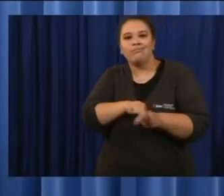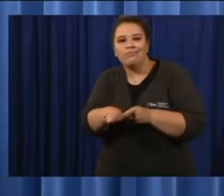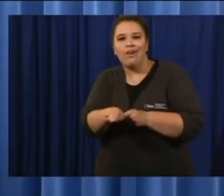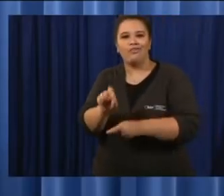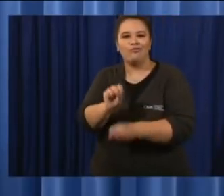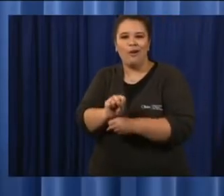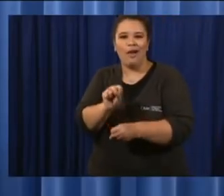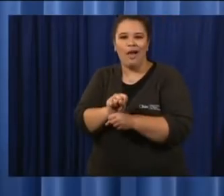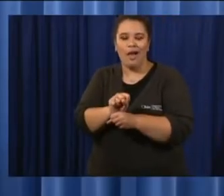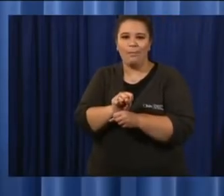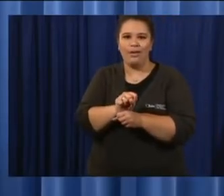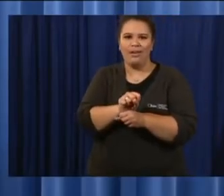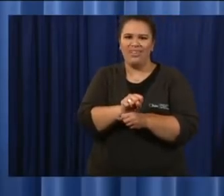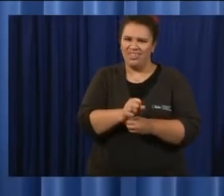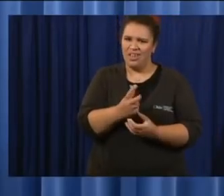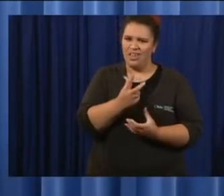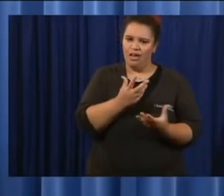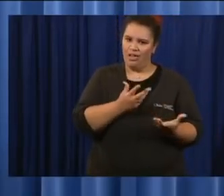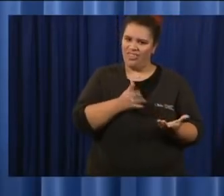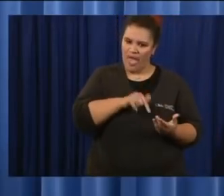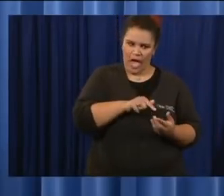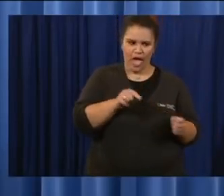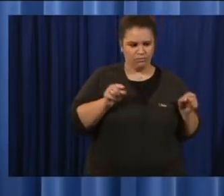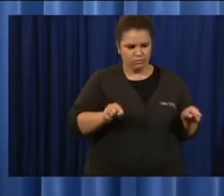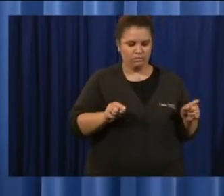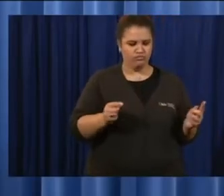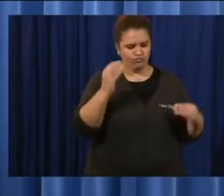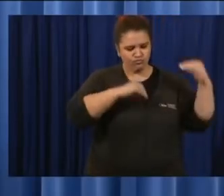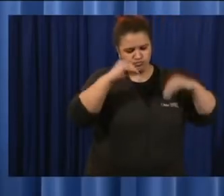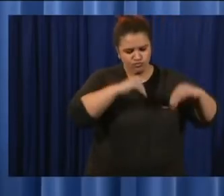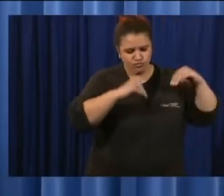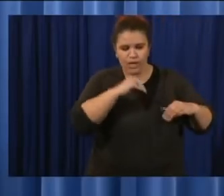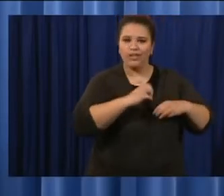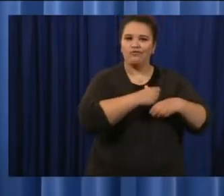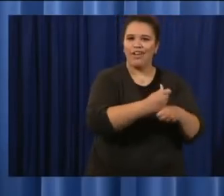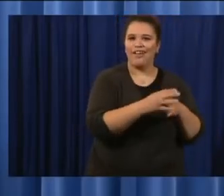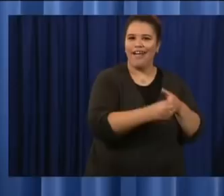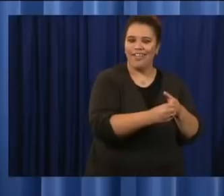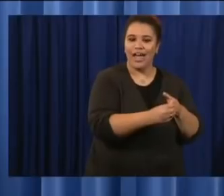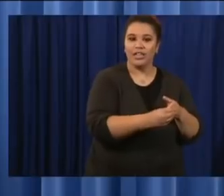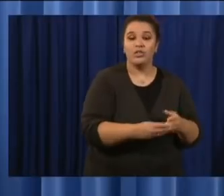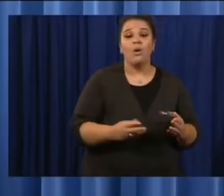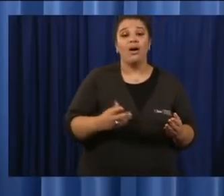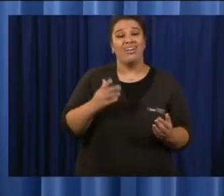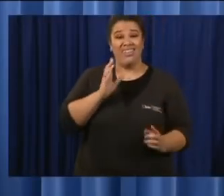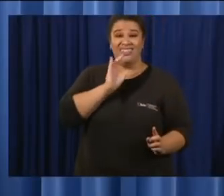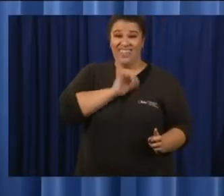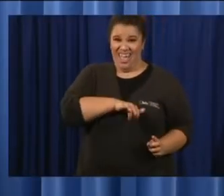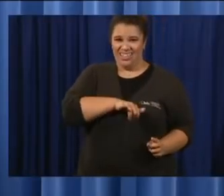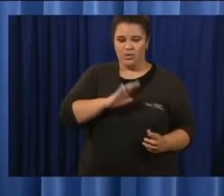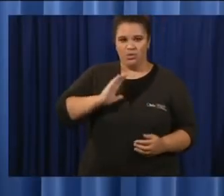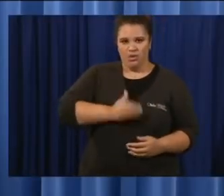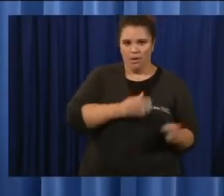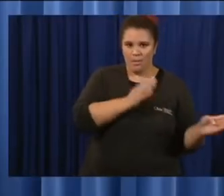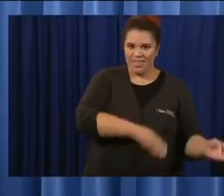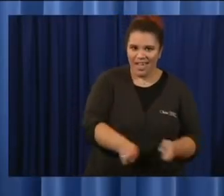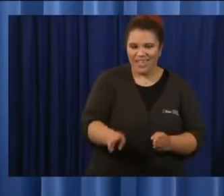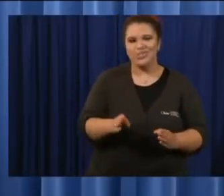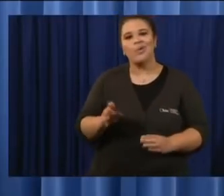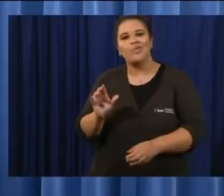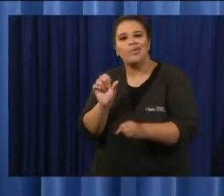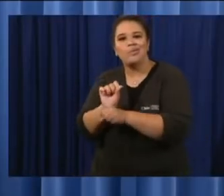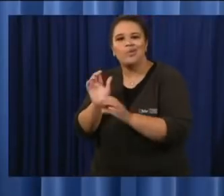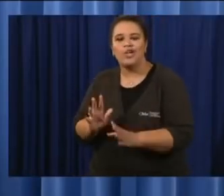So that's something that we have done that we think will encourage people to feel more confident about going to work, but that is ultimately